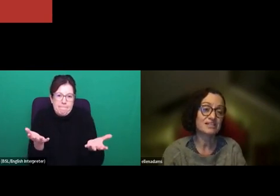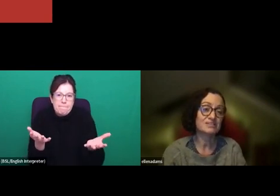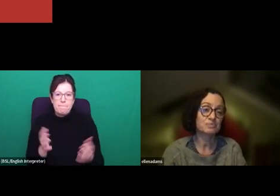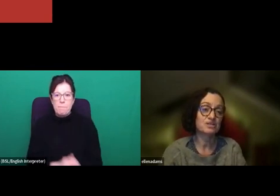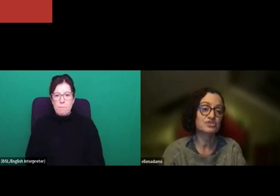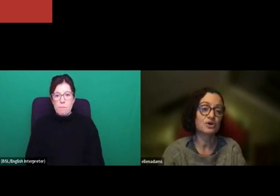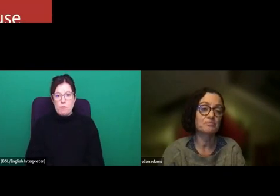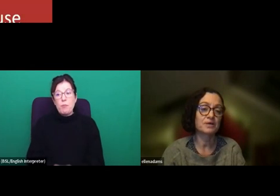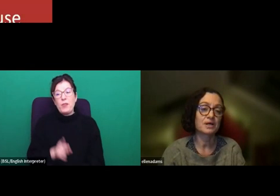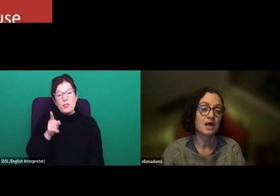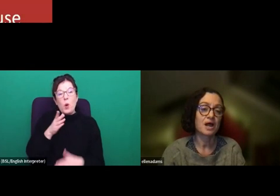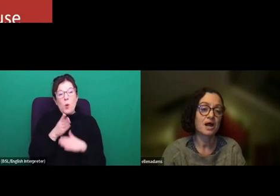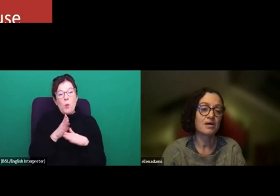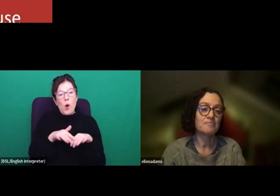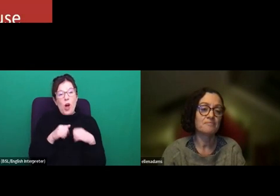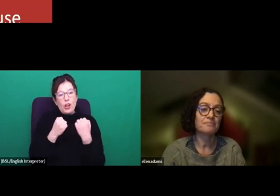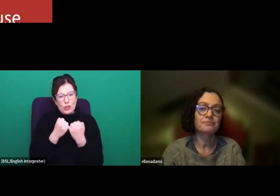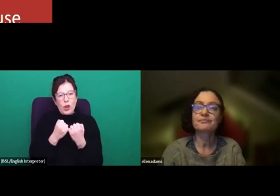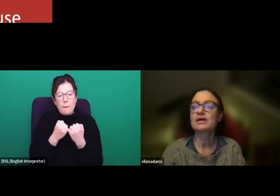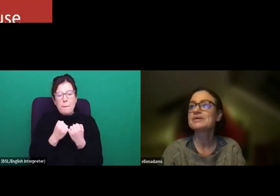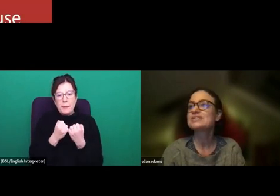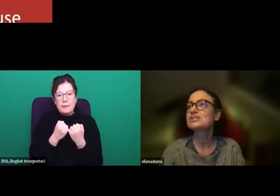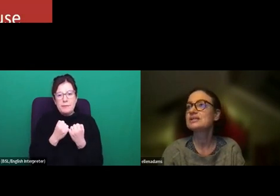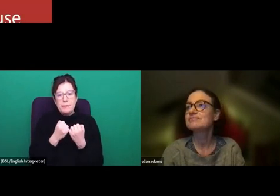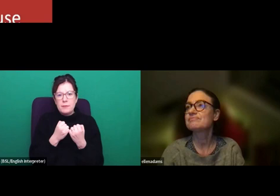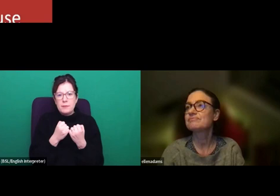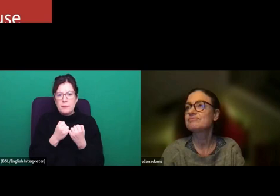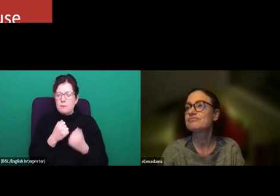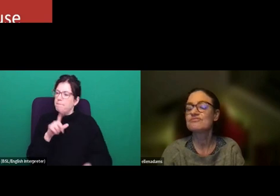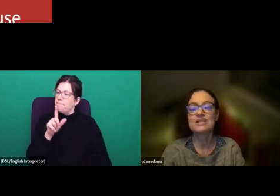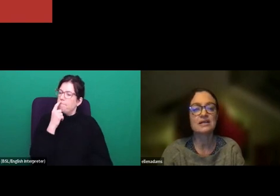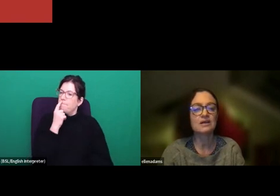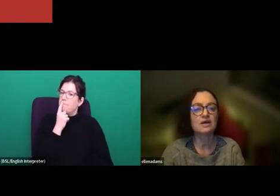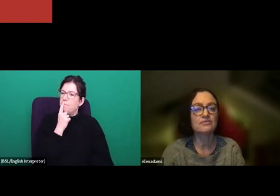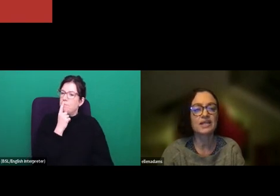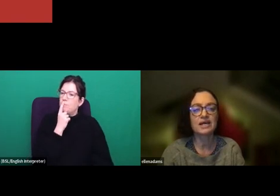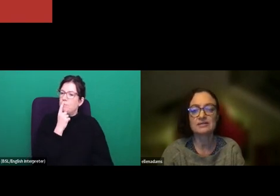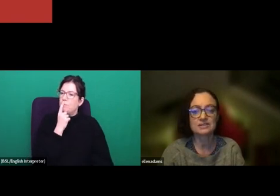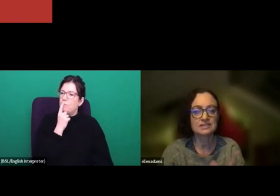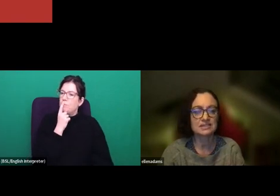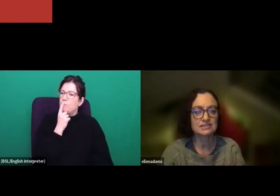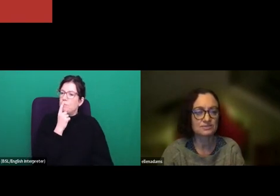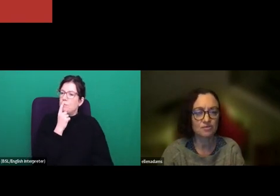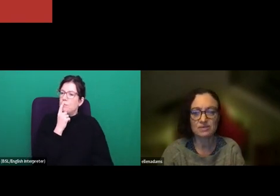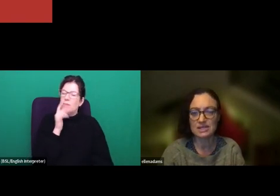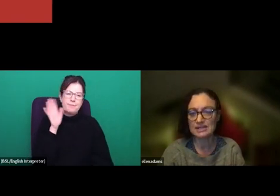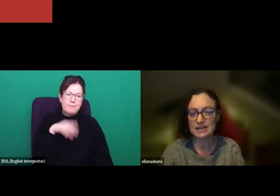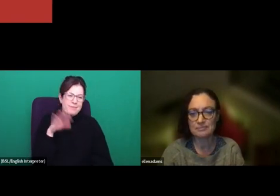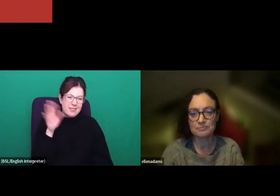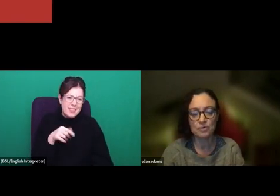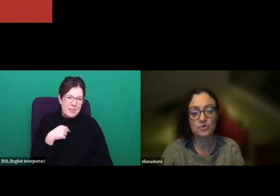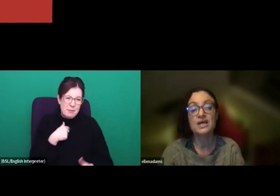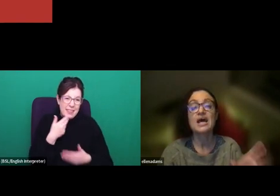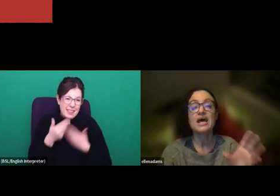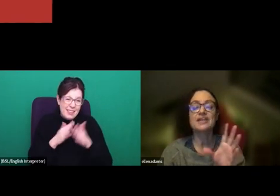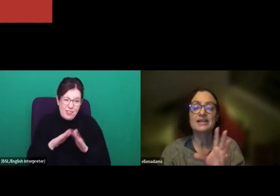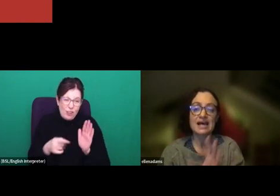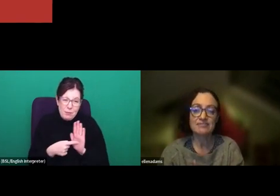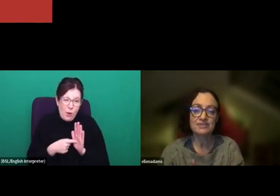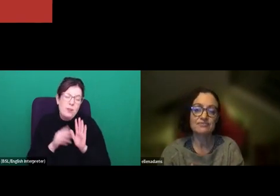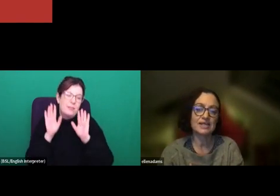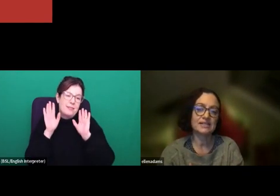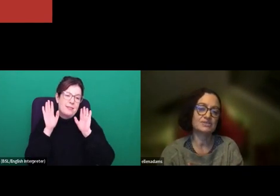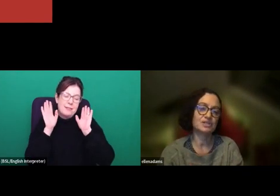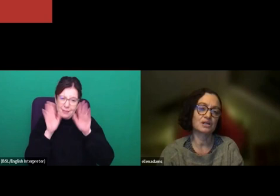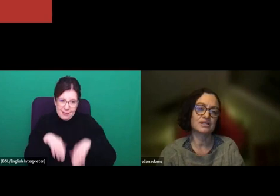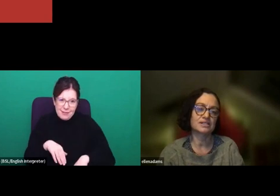is have this workshop. I'm actually going to flick over that because it's not really that important, and then